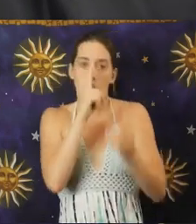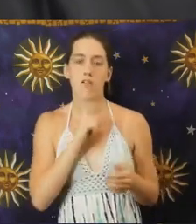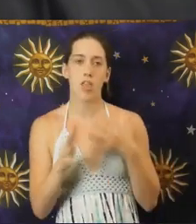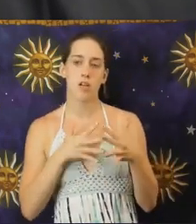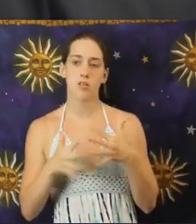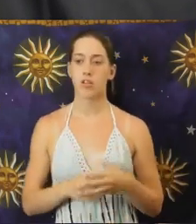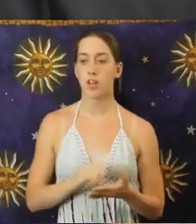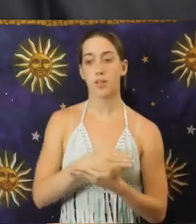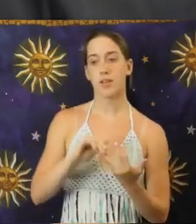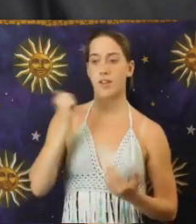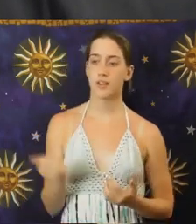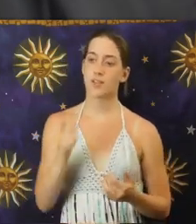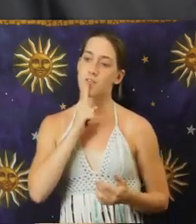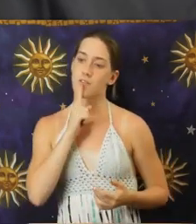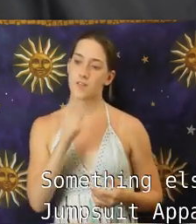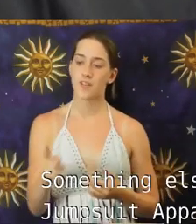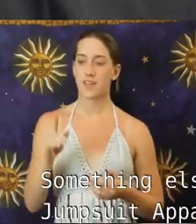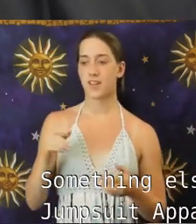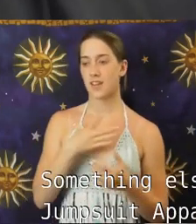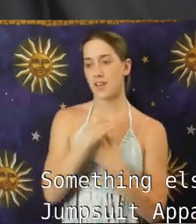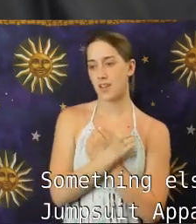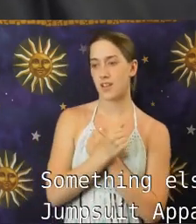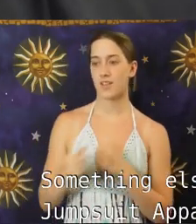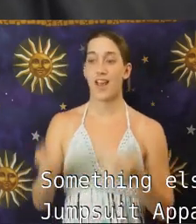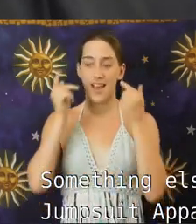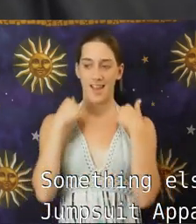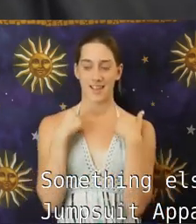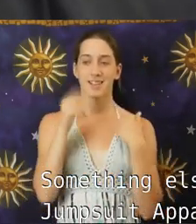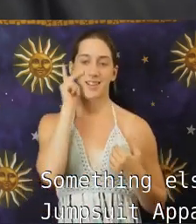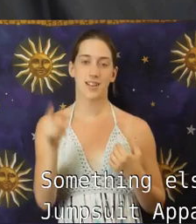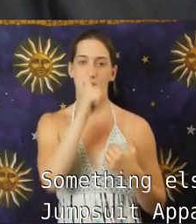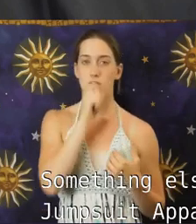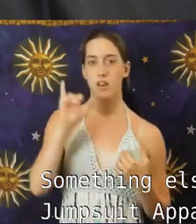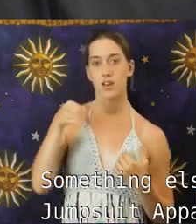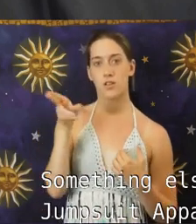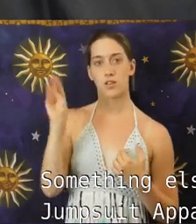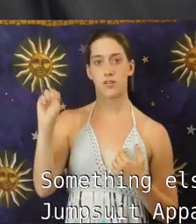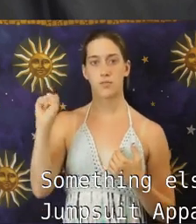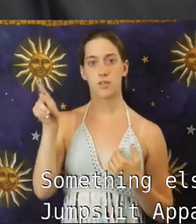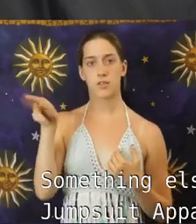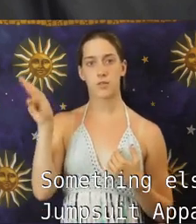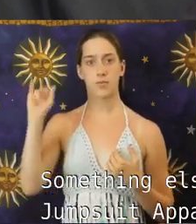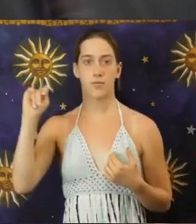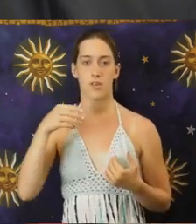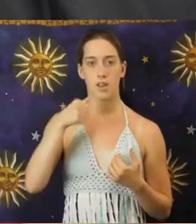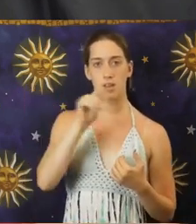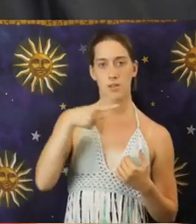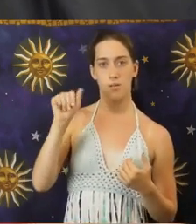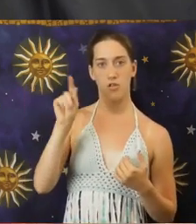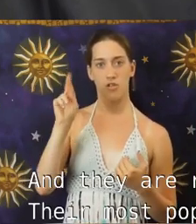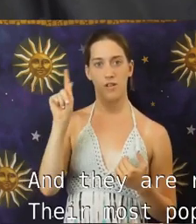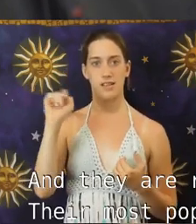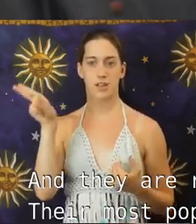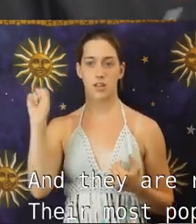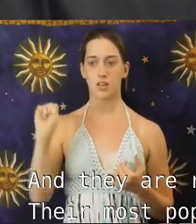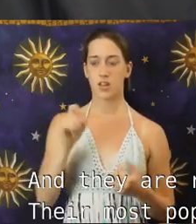dark red shade here. Something else that was really kind of fun is I got to see Red Jumpsuit Apparatus this weekend, and they're really good.